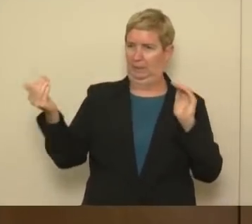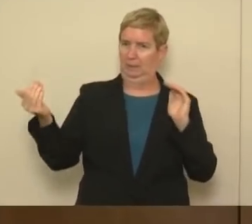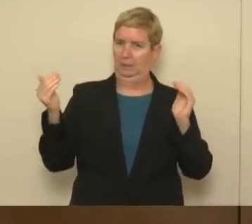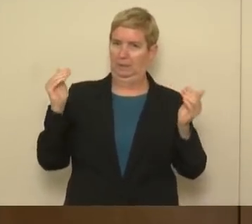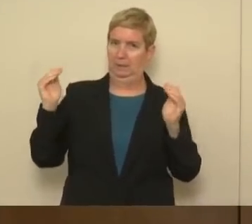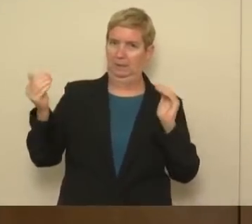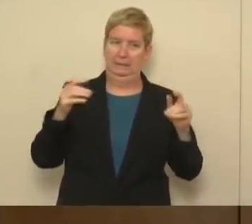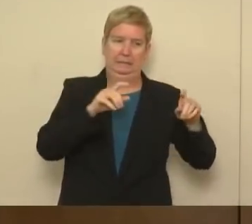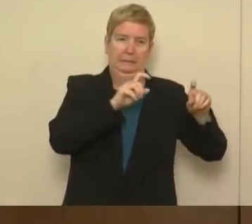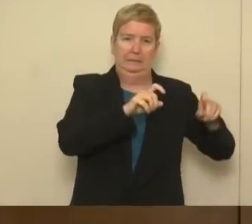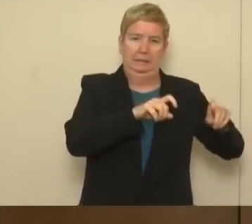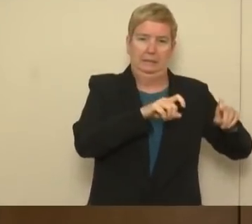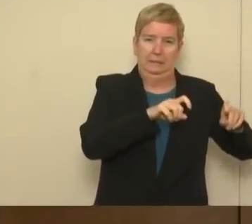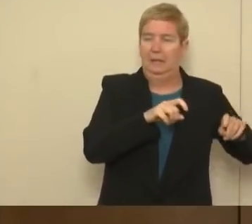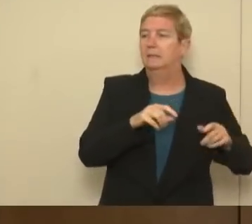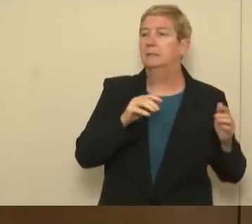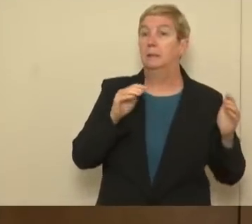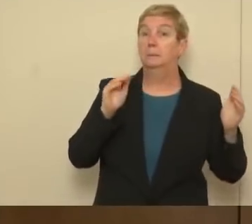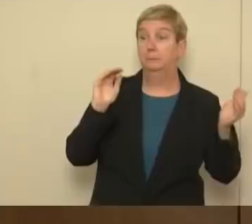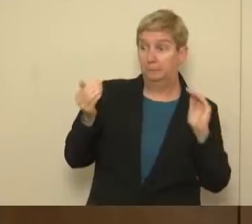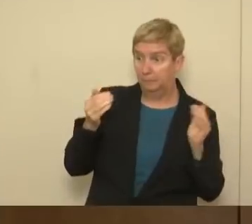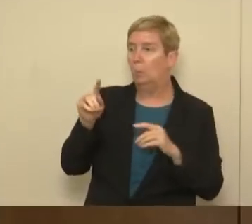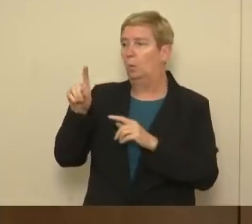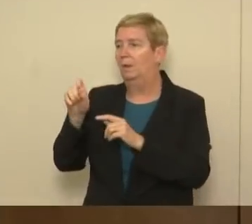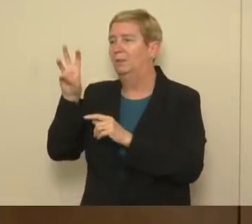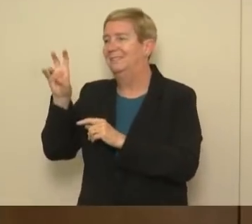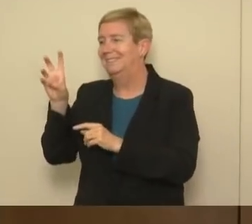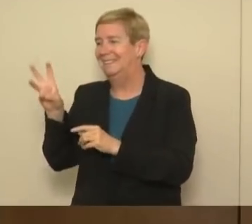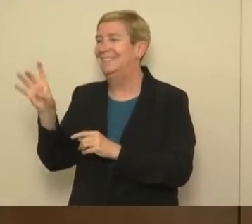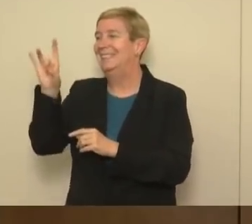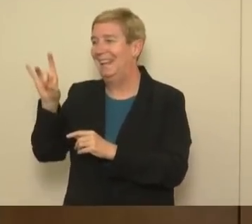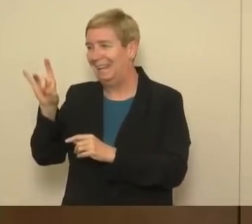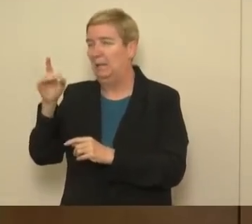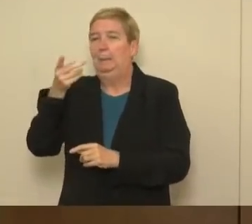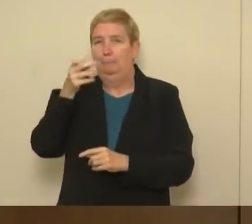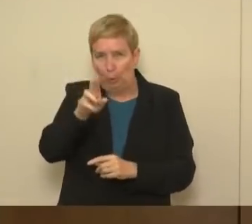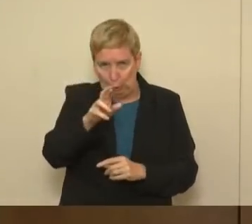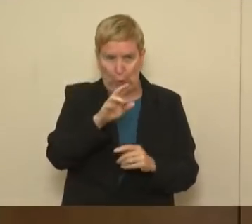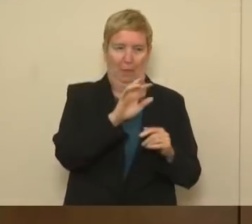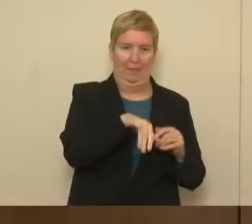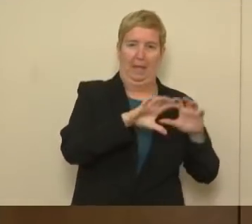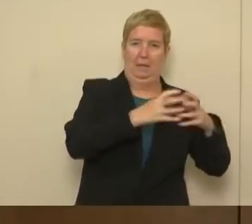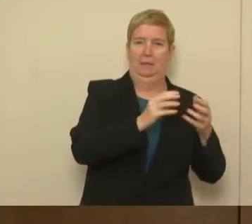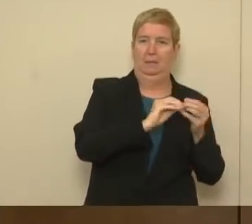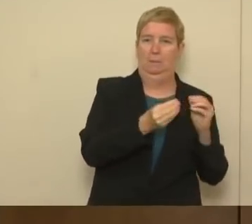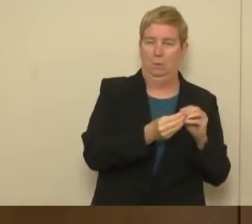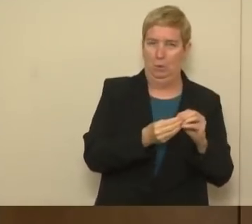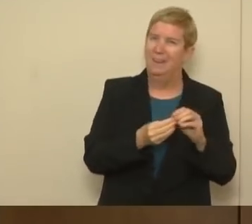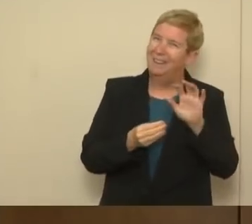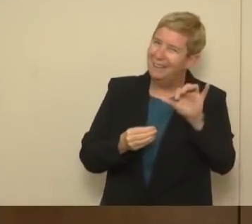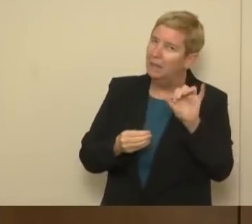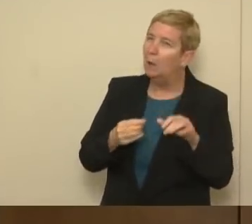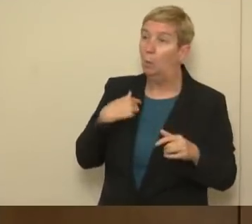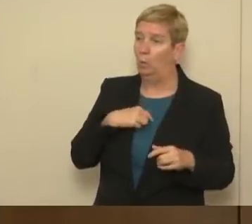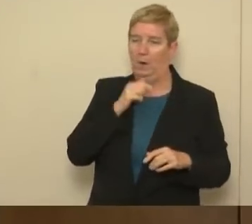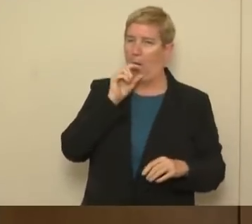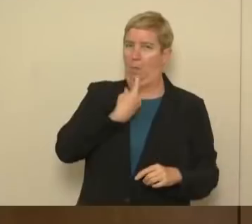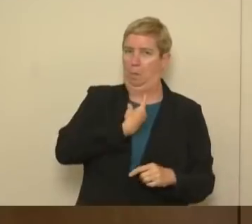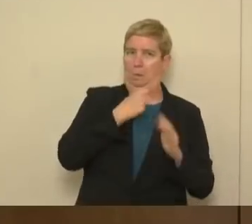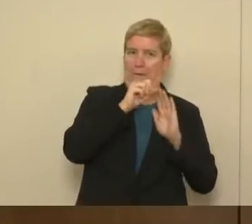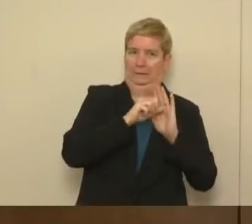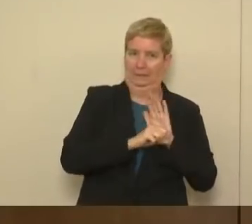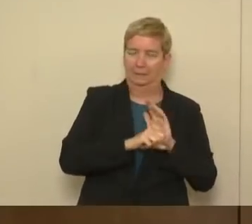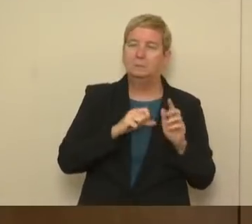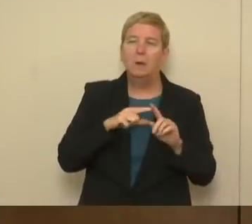effective metrics, and frankly, we're not the only ones that think that. That's why it's part of that exit strategy on